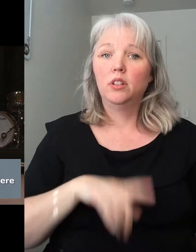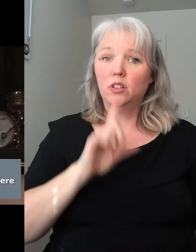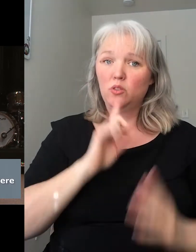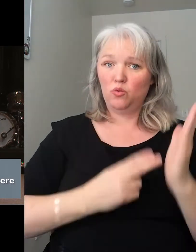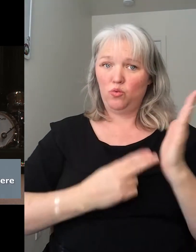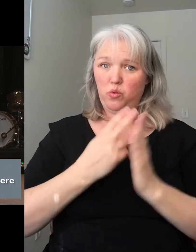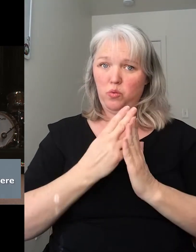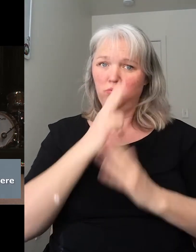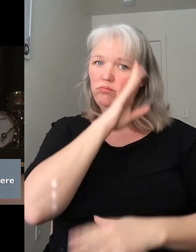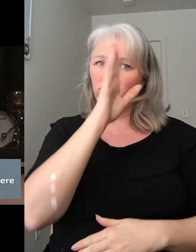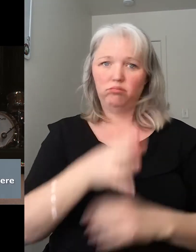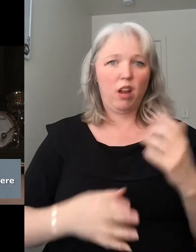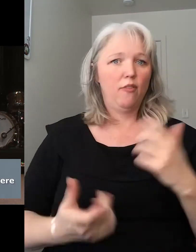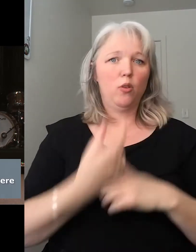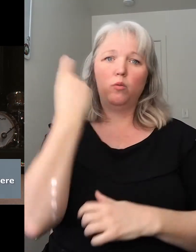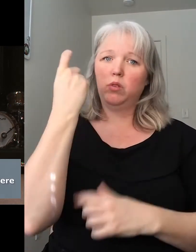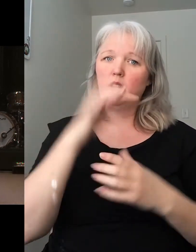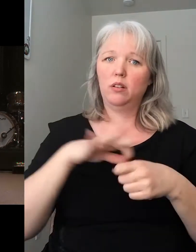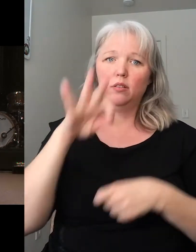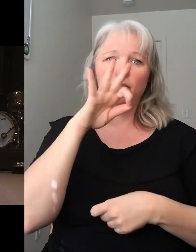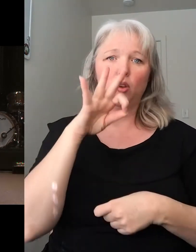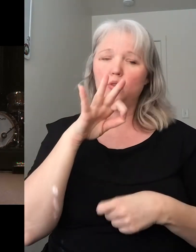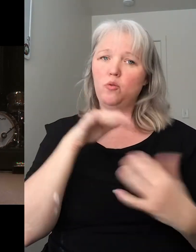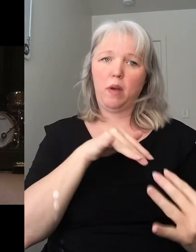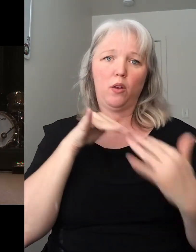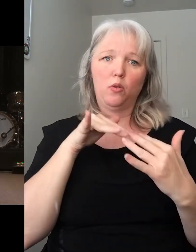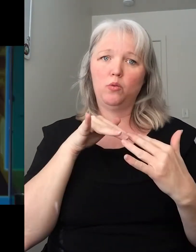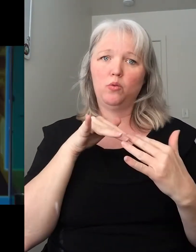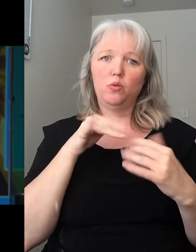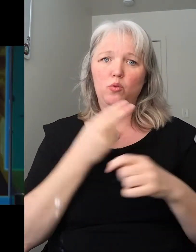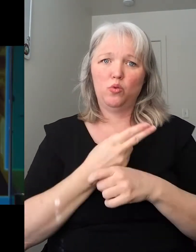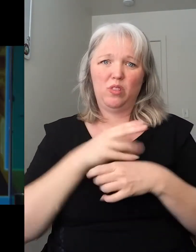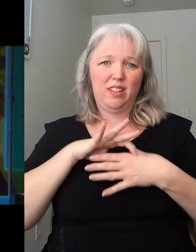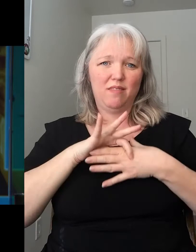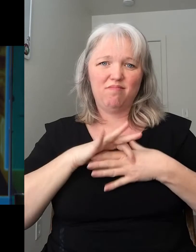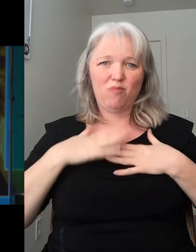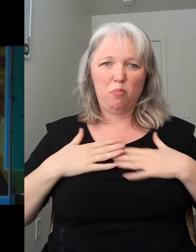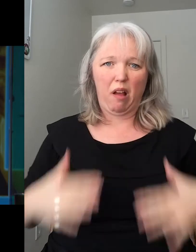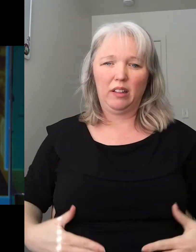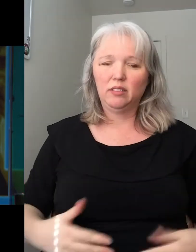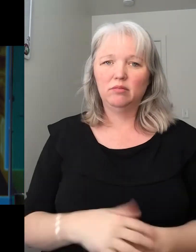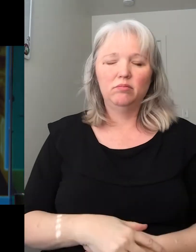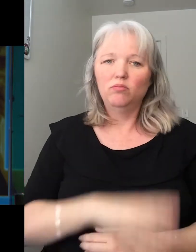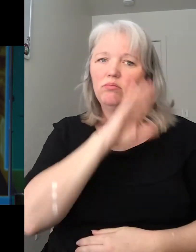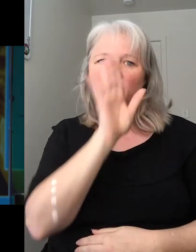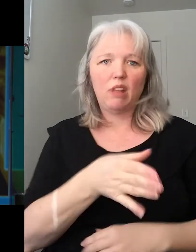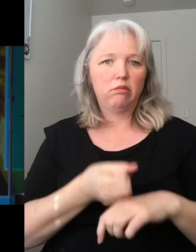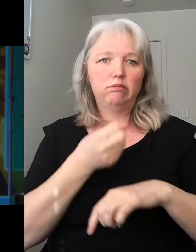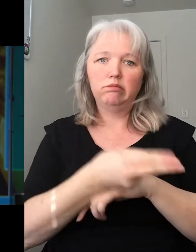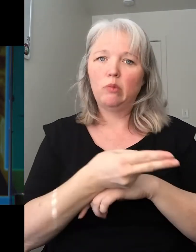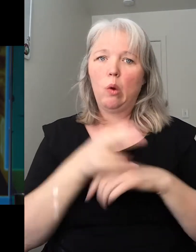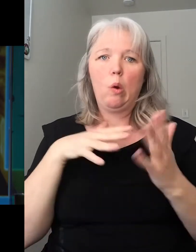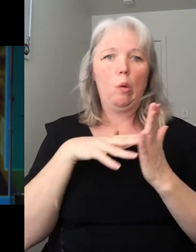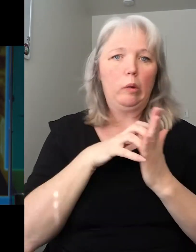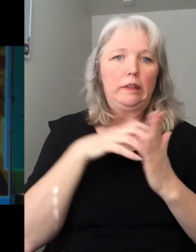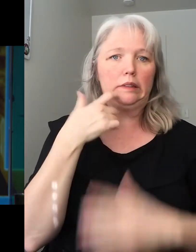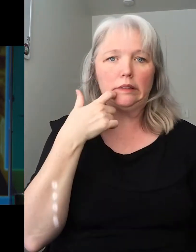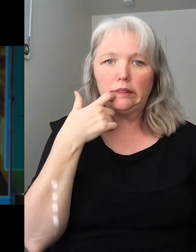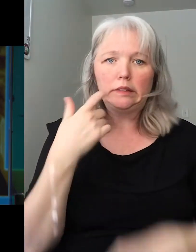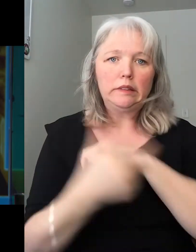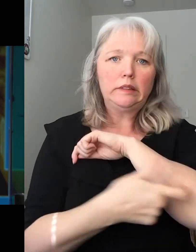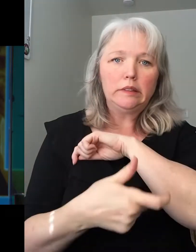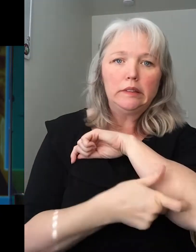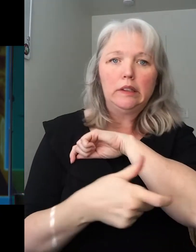truth is, you'll never win a spiritual battle with weapons of the flesh. You'll never be able to overcome your weaknesses